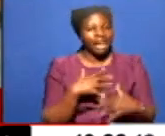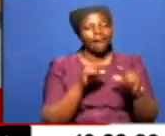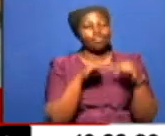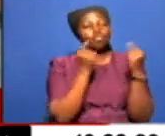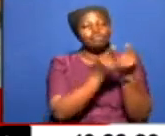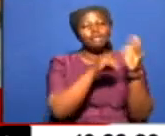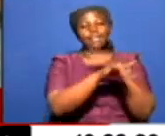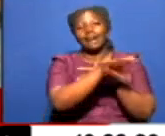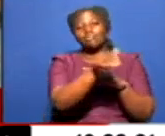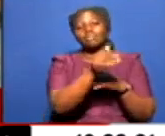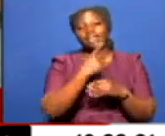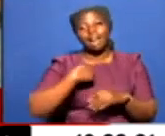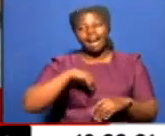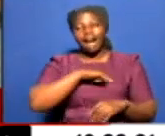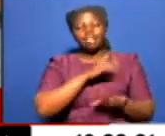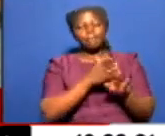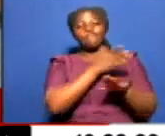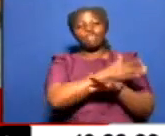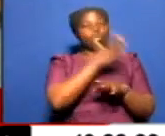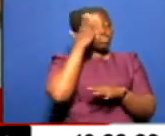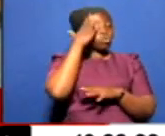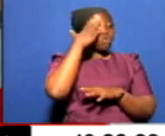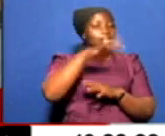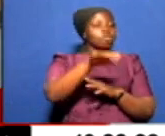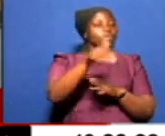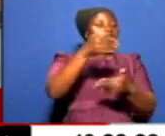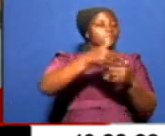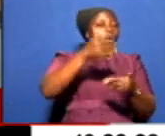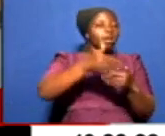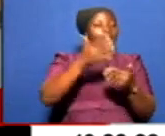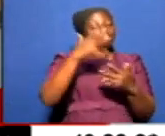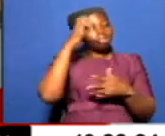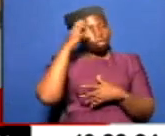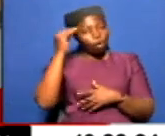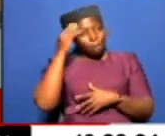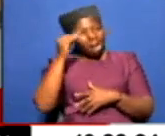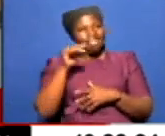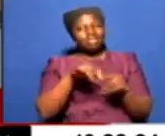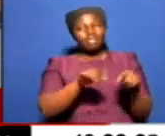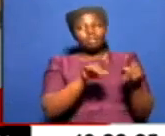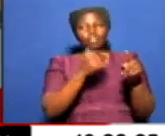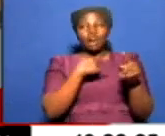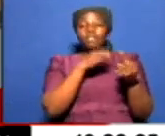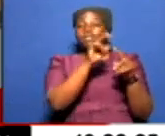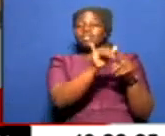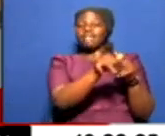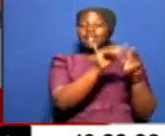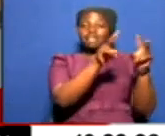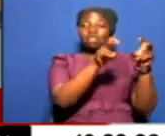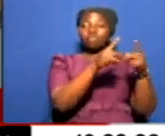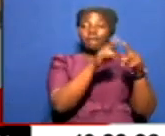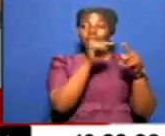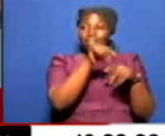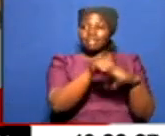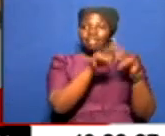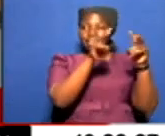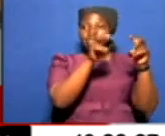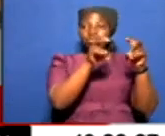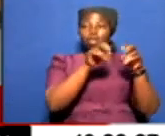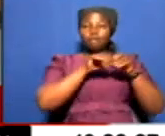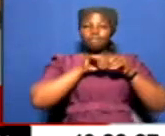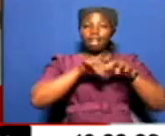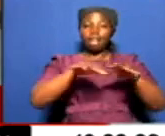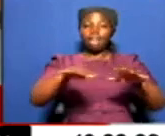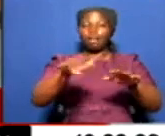knew that the counties bordering perhaps Somalia or something, they had that issue, but that issue is creeping up even in